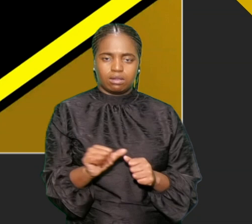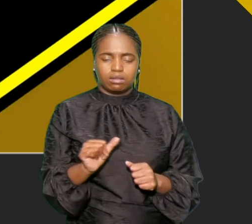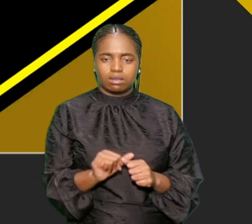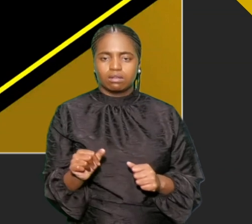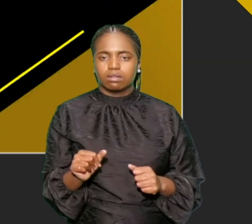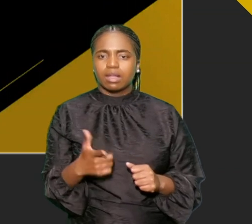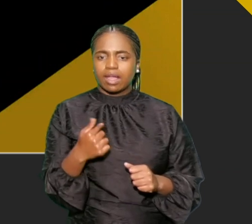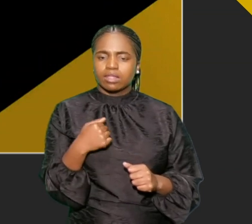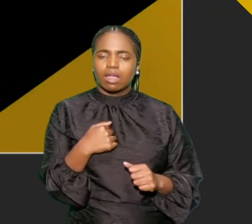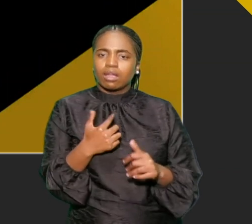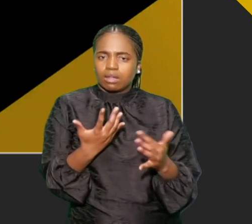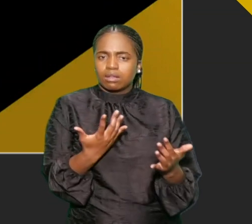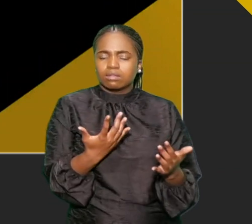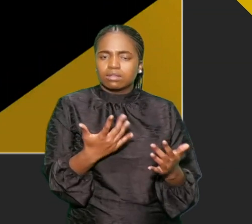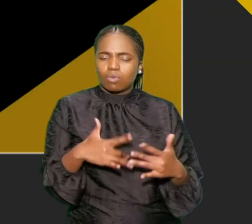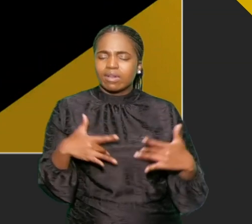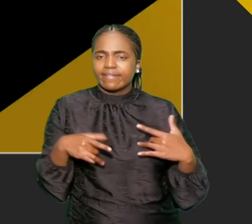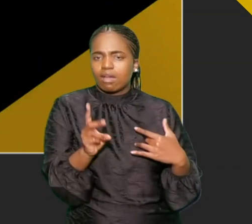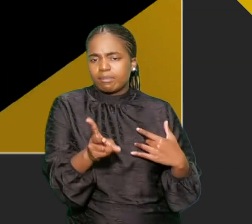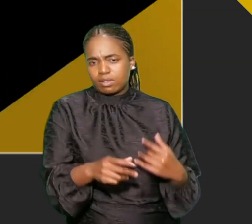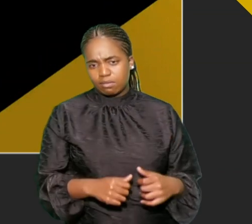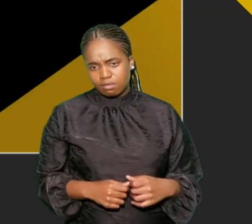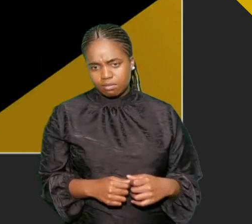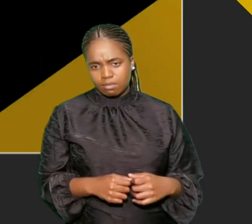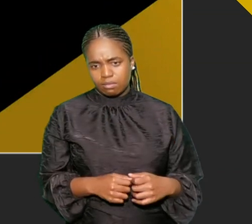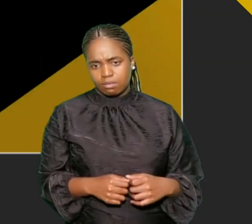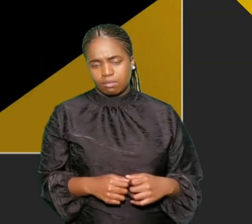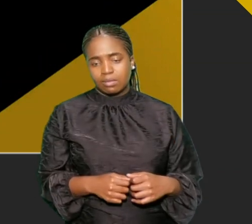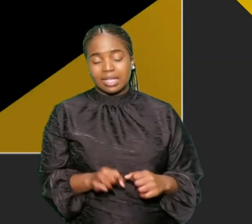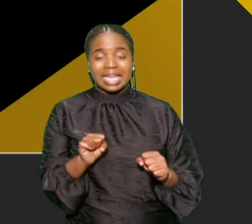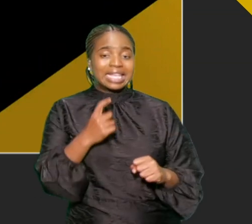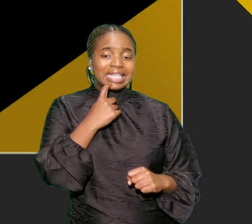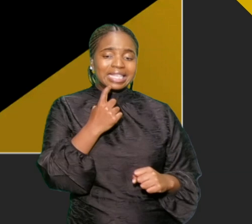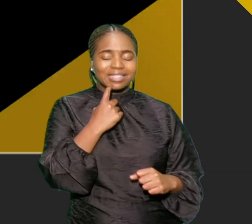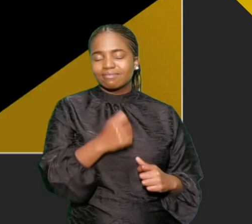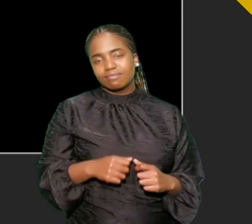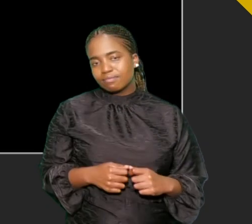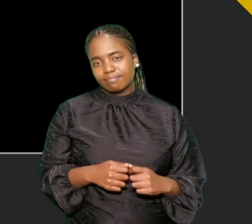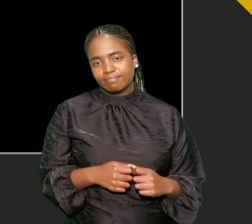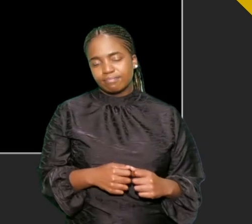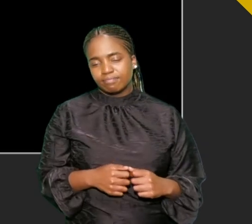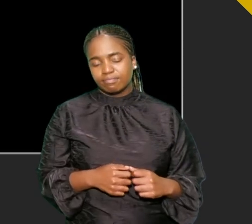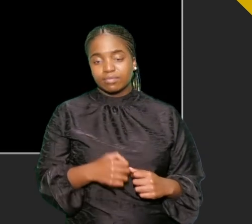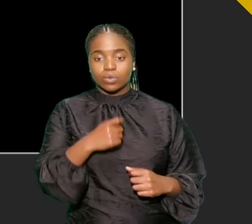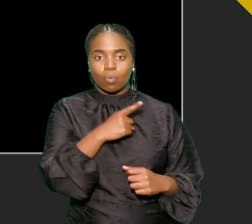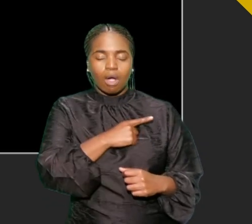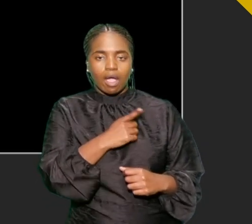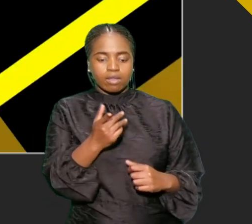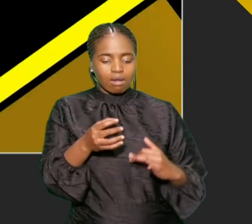joy again. Yes. Even though it got to be easy, you know, because Harry greedy go